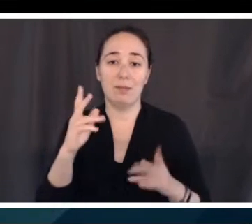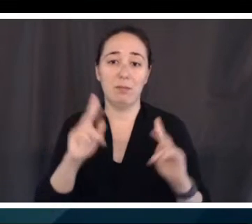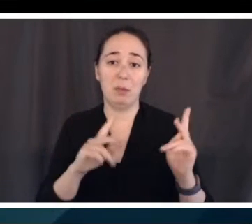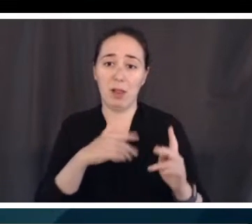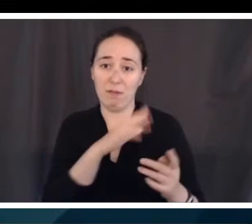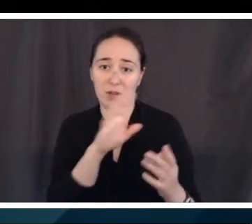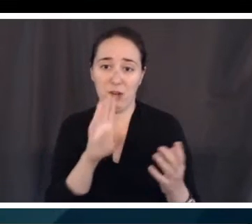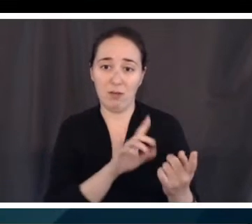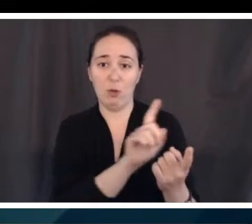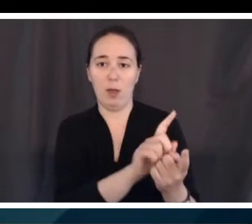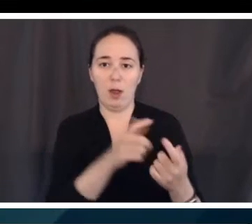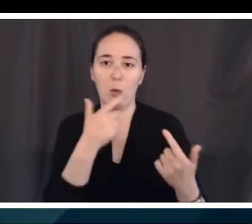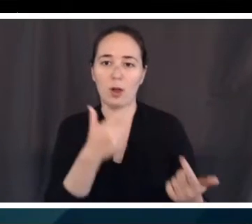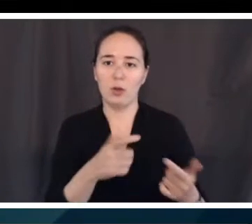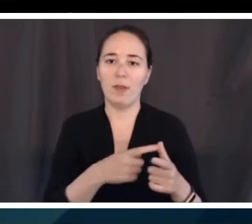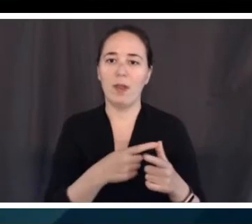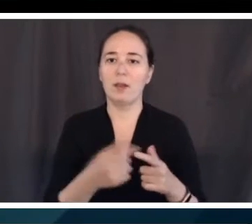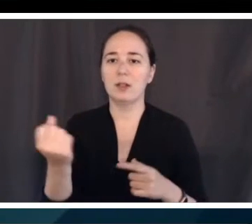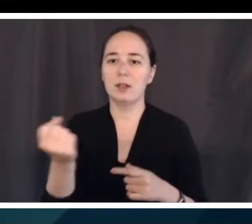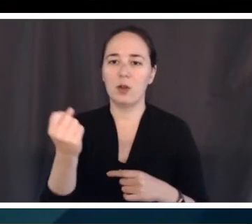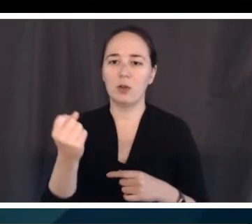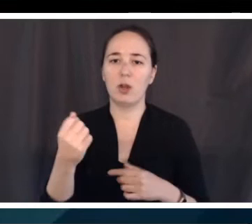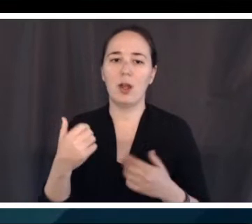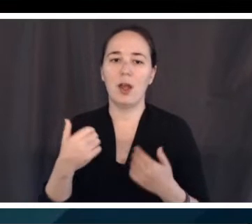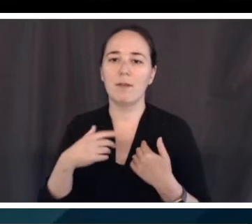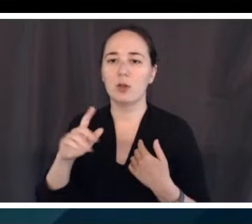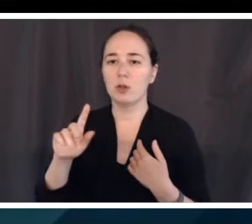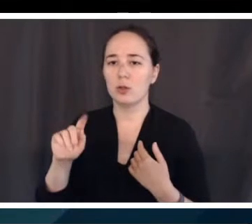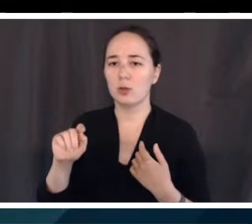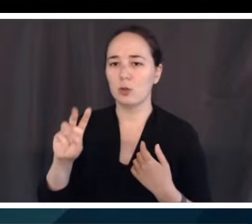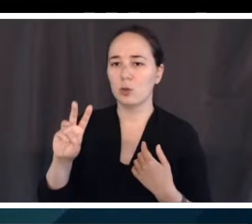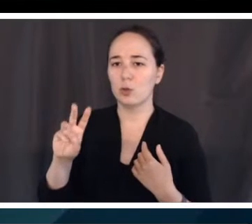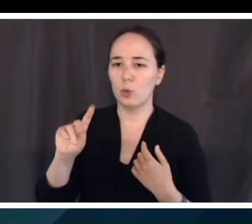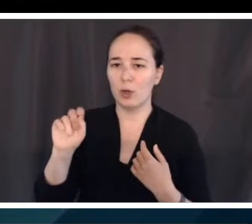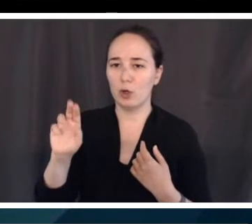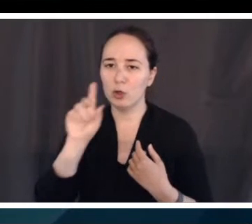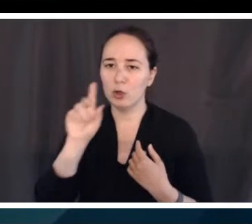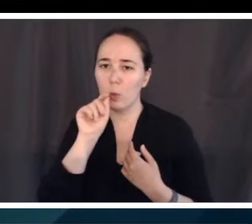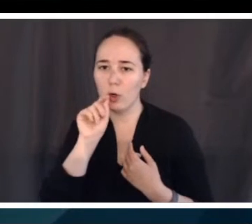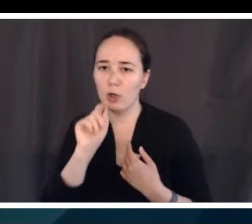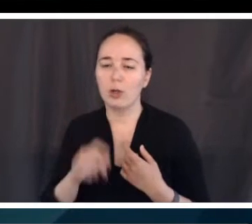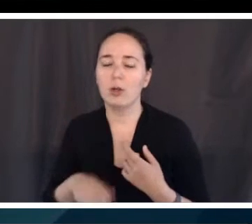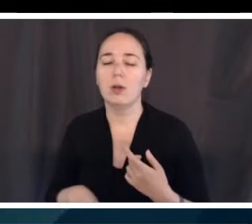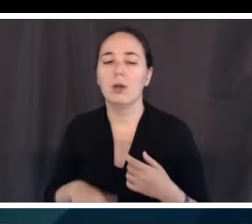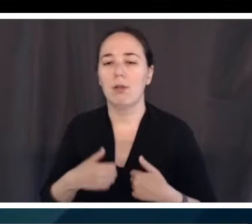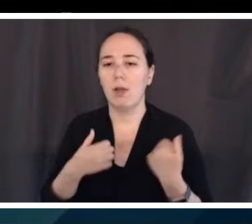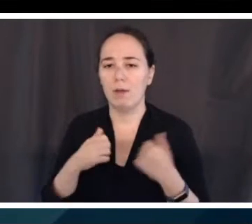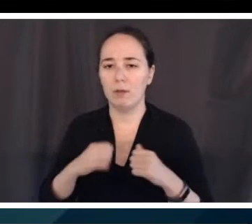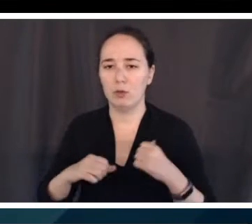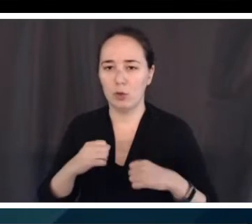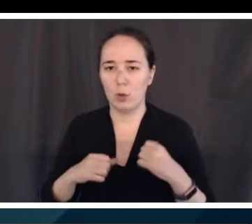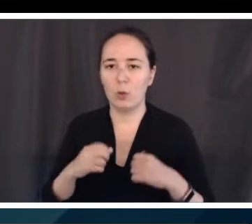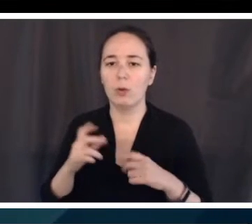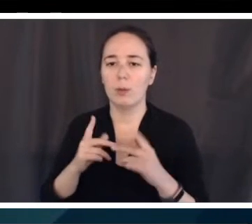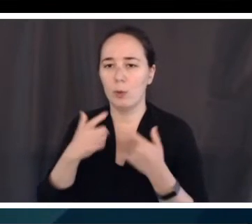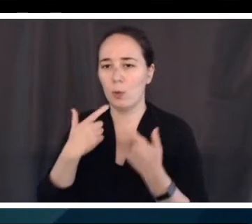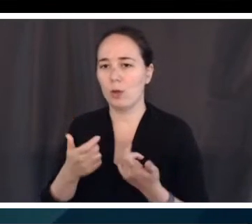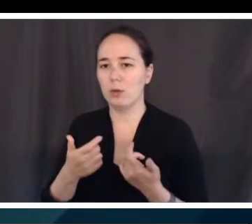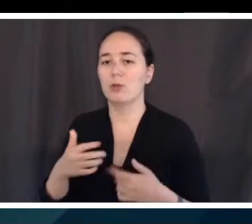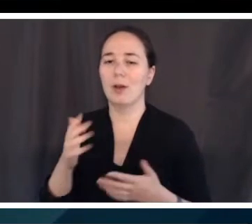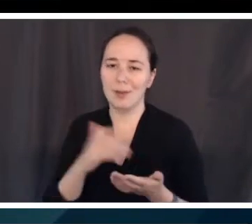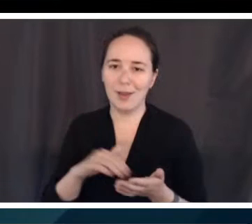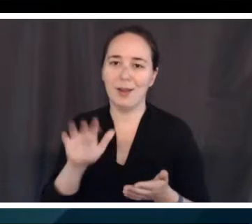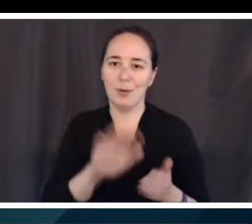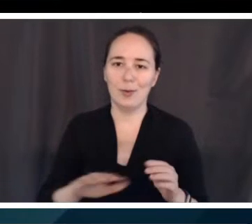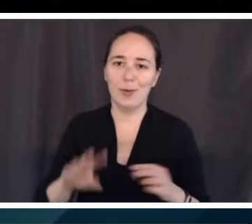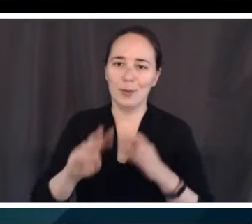watch. And then Saturdays I do a Twitter live show. Um, and people watch all over the world for